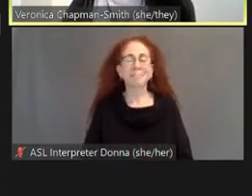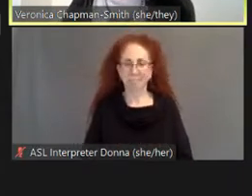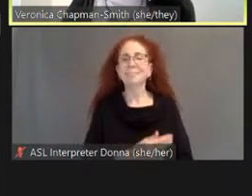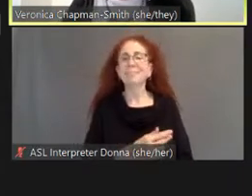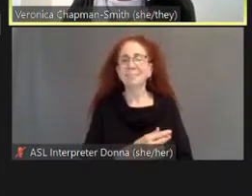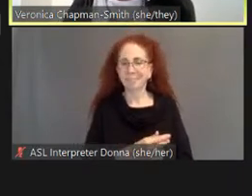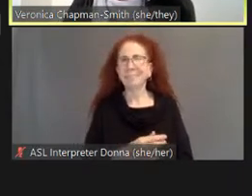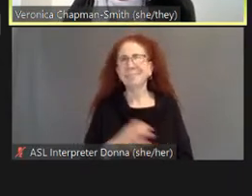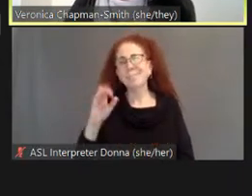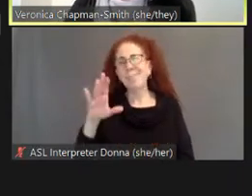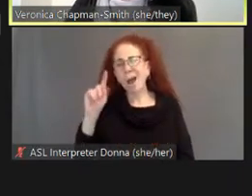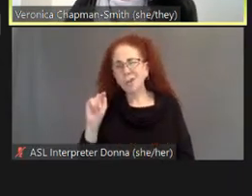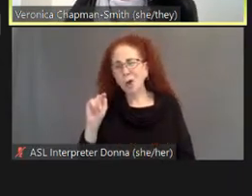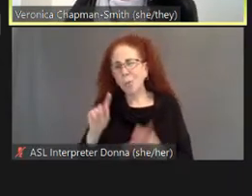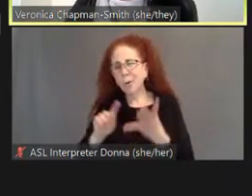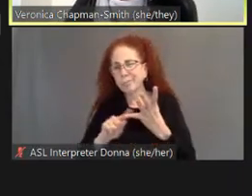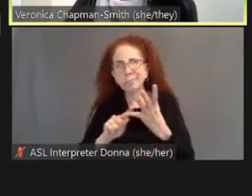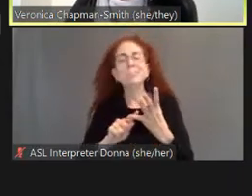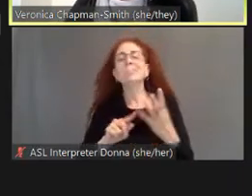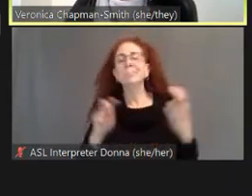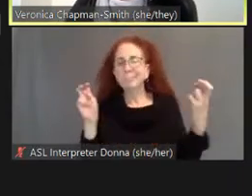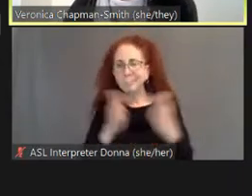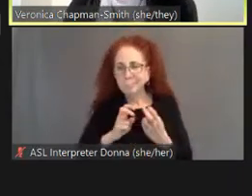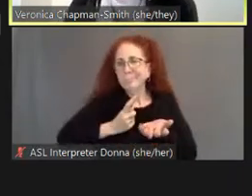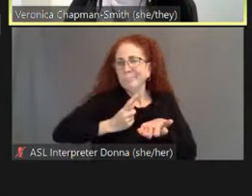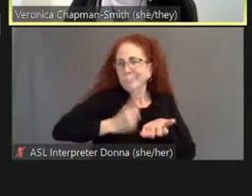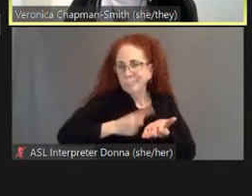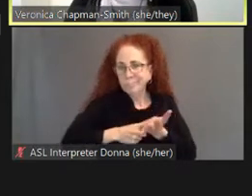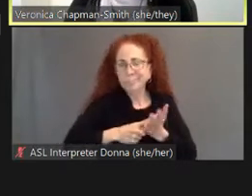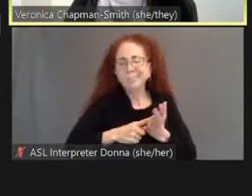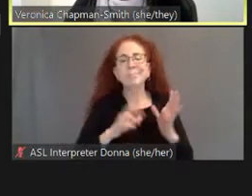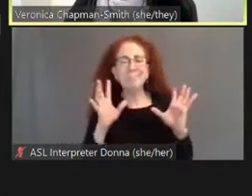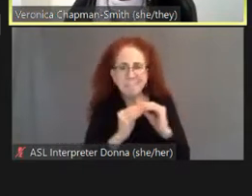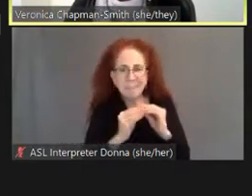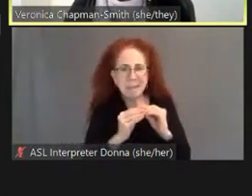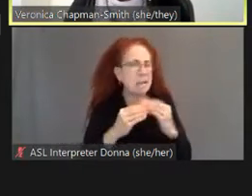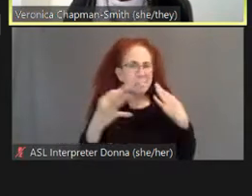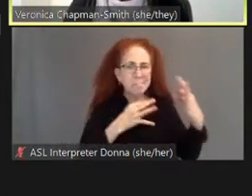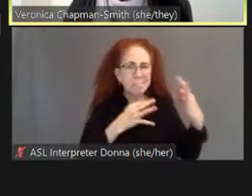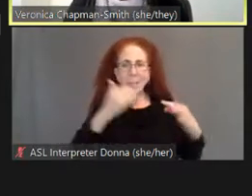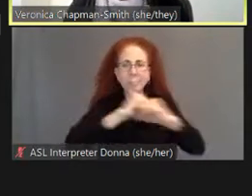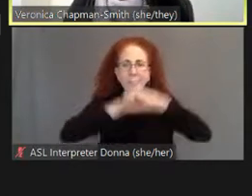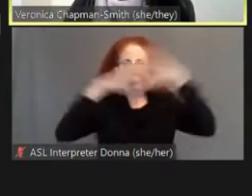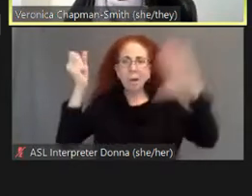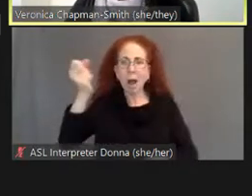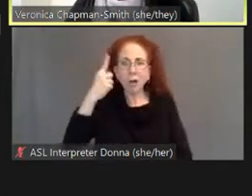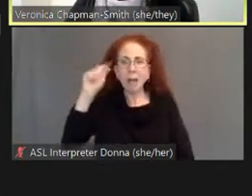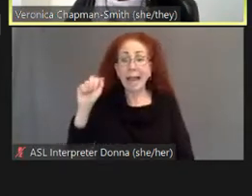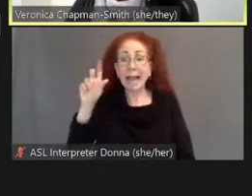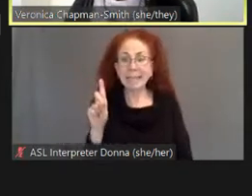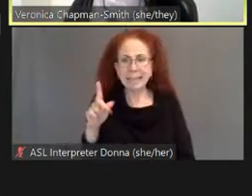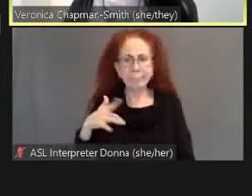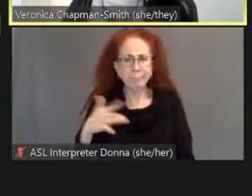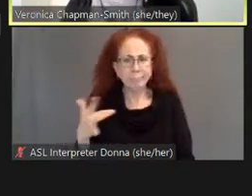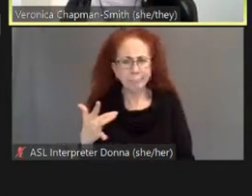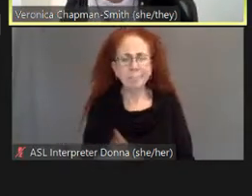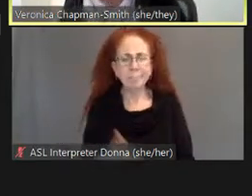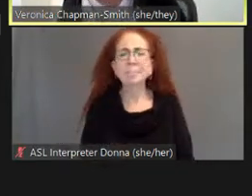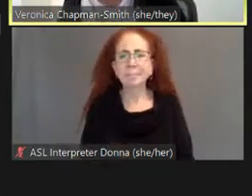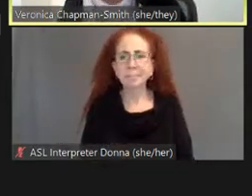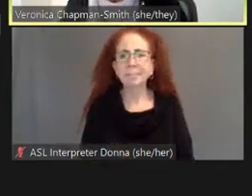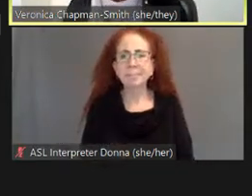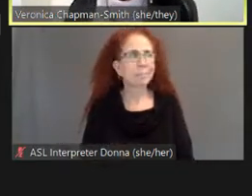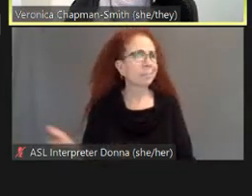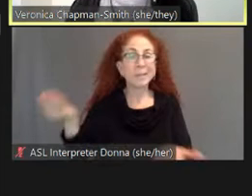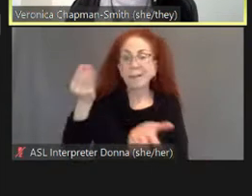like late October we hoped to get a better understanding of what the audio description practice would look like, the